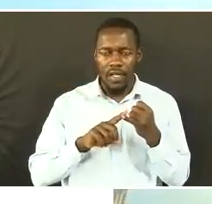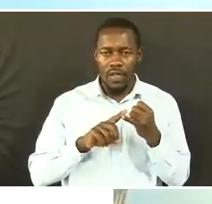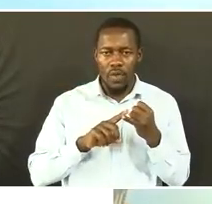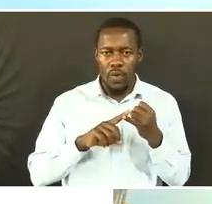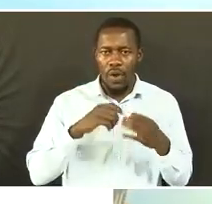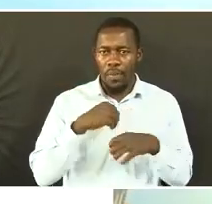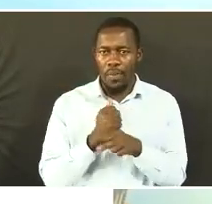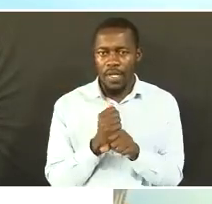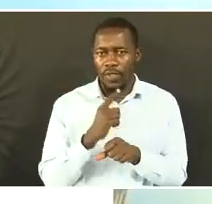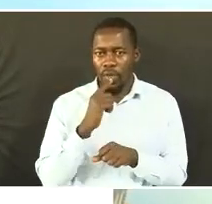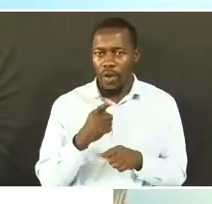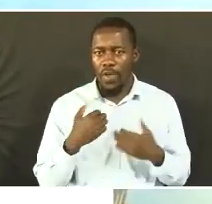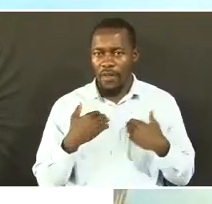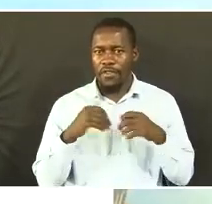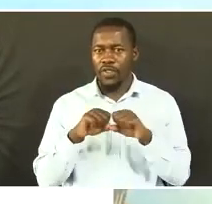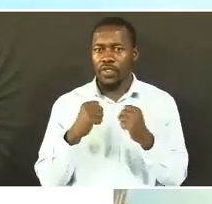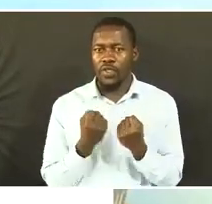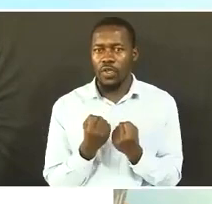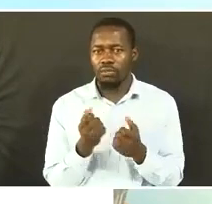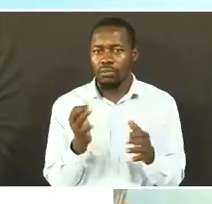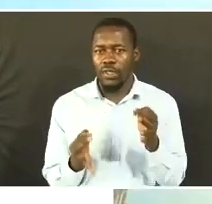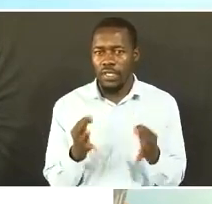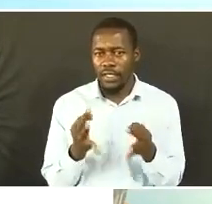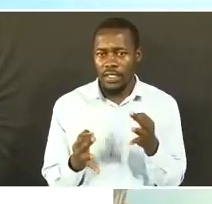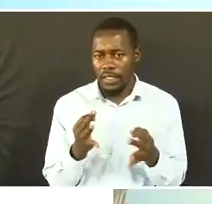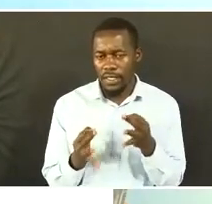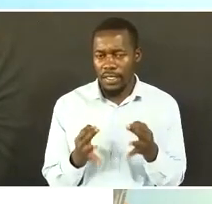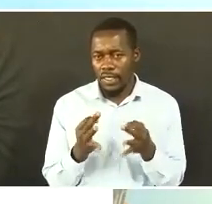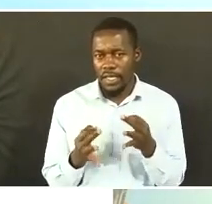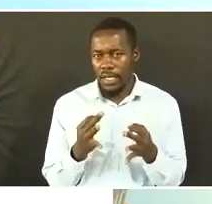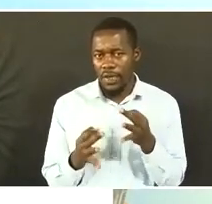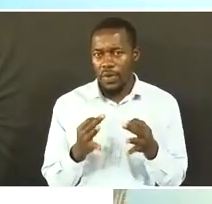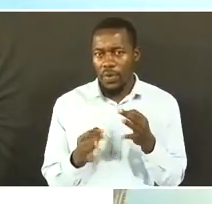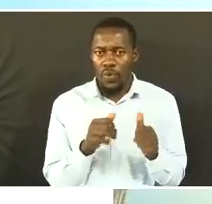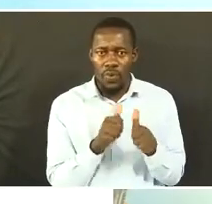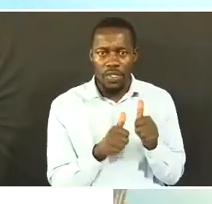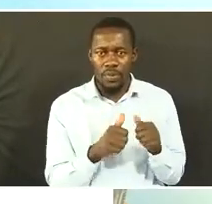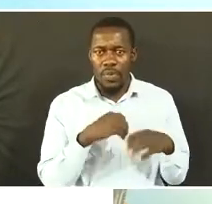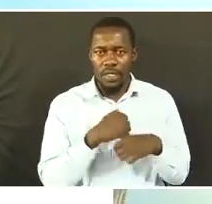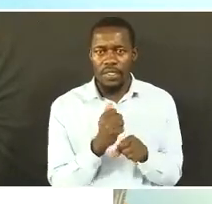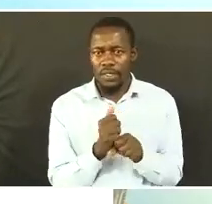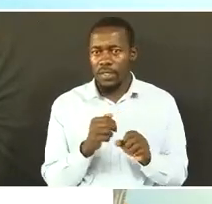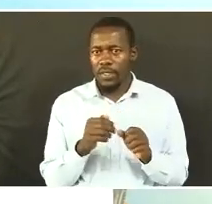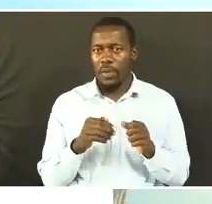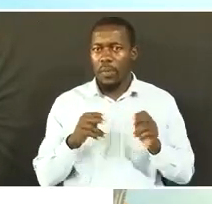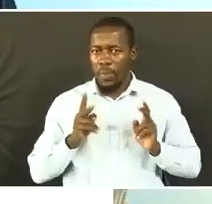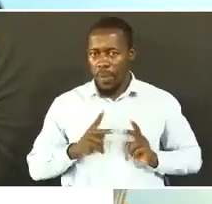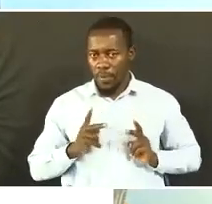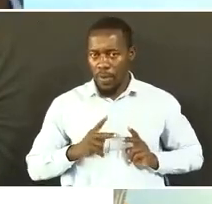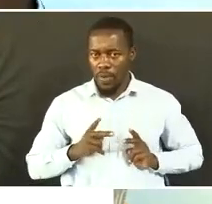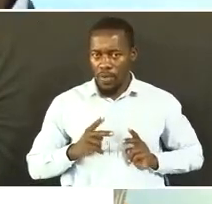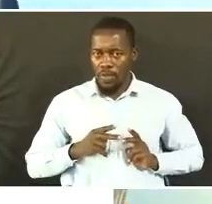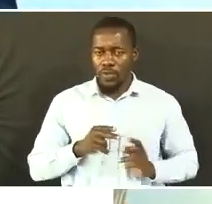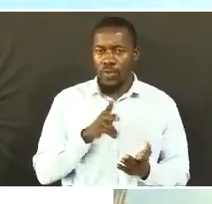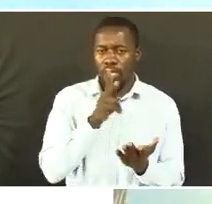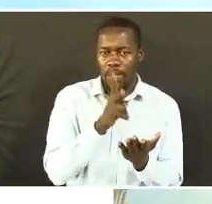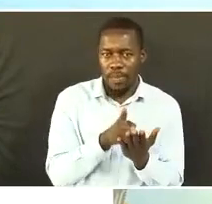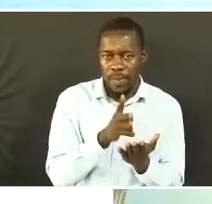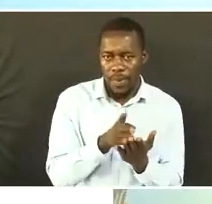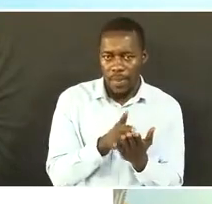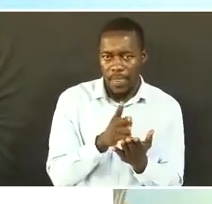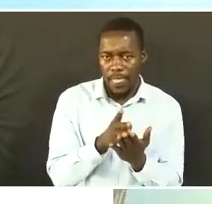ensure that there is social justice, that people to preserve the dignity of individuals, you and I,